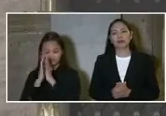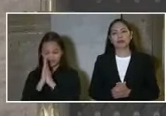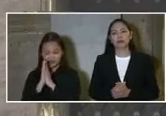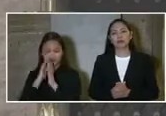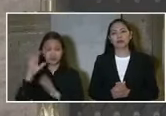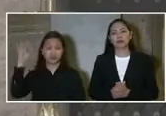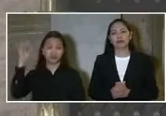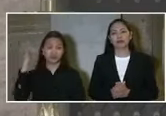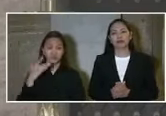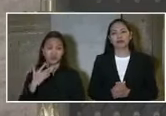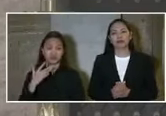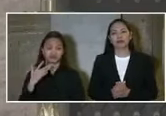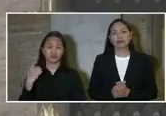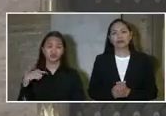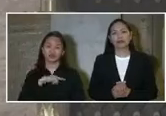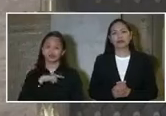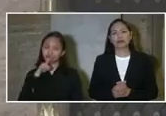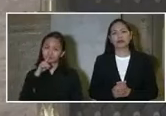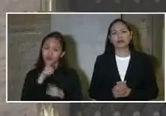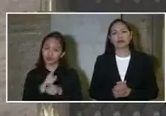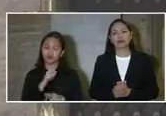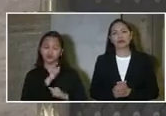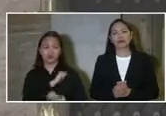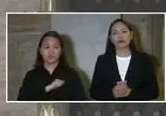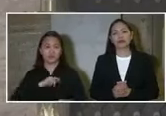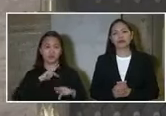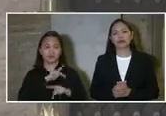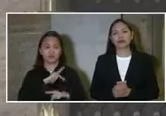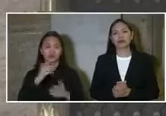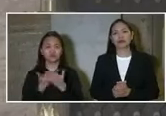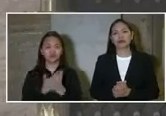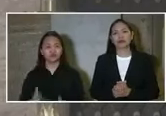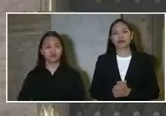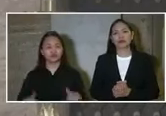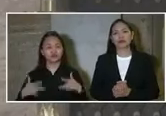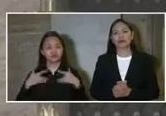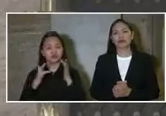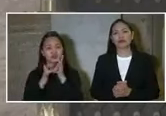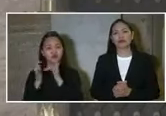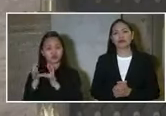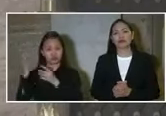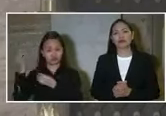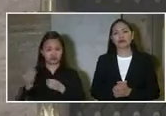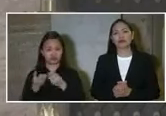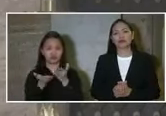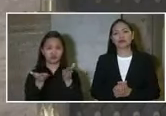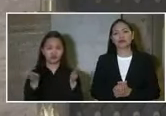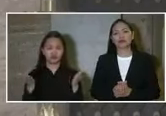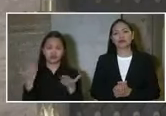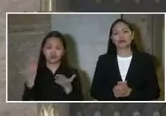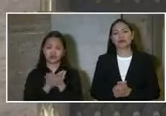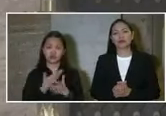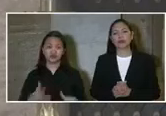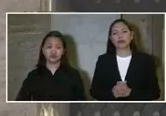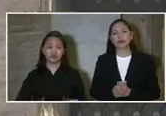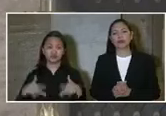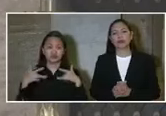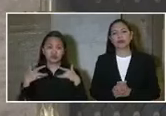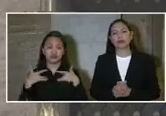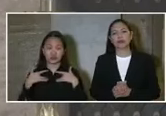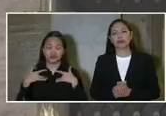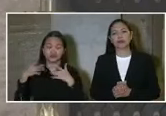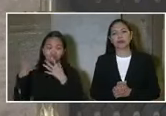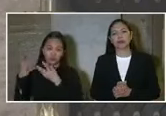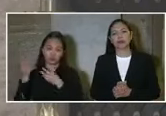grace that we may truly appreciate the new life that Jesus offers us, the new life that is being given